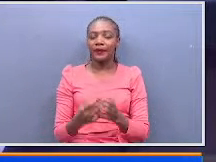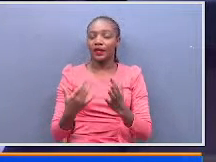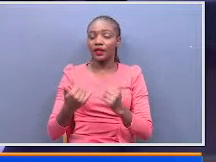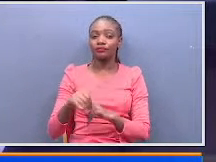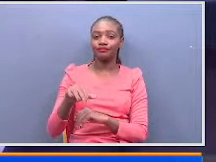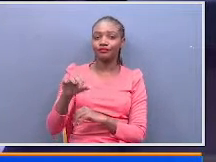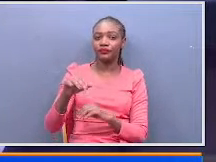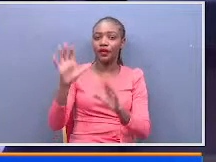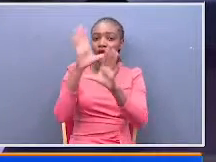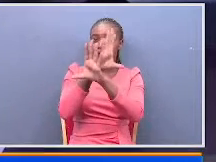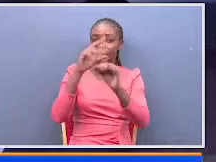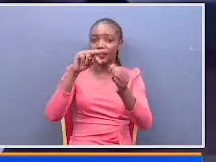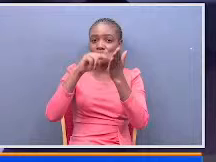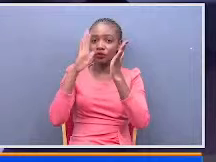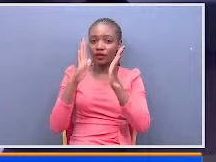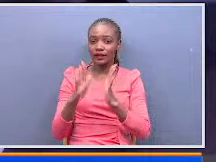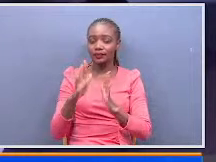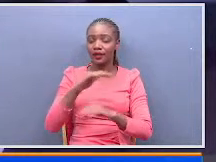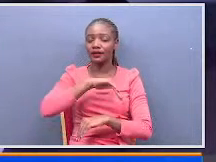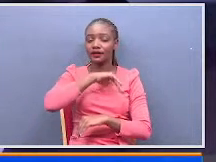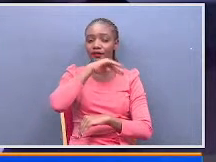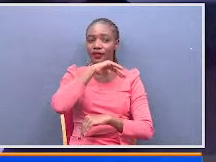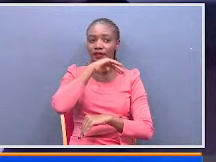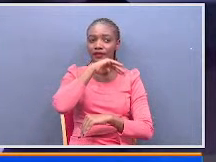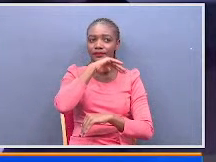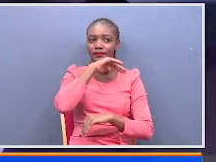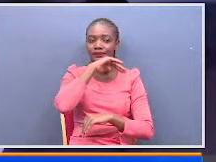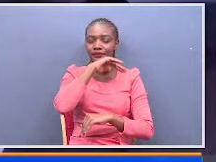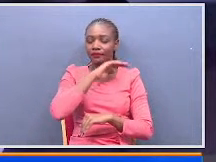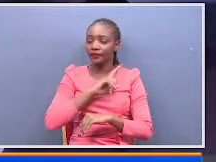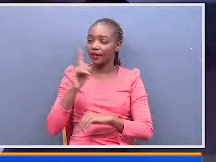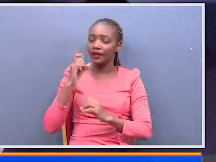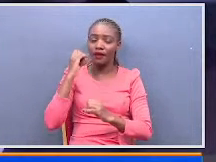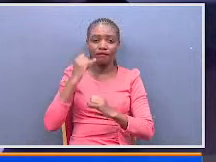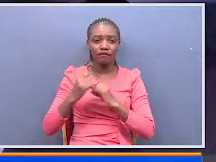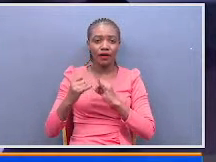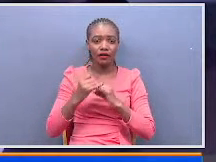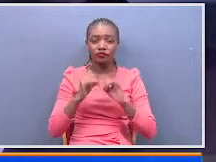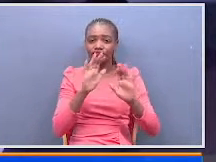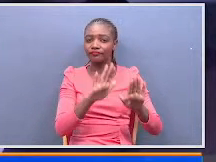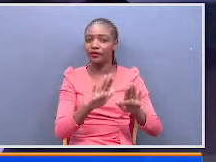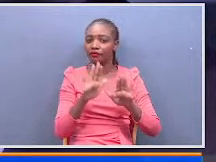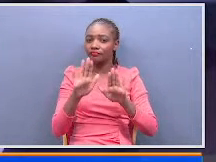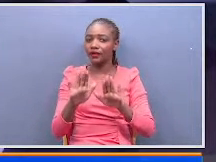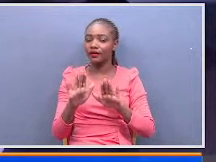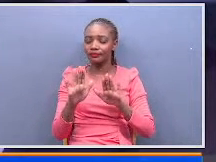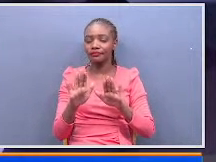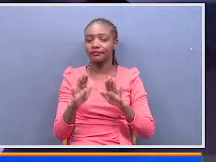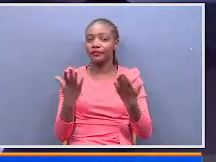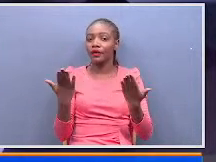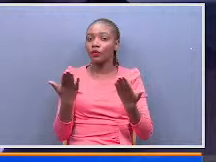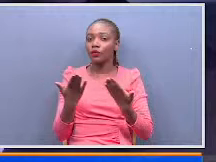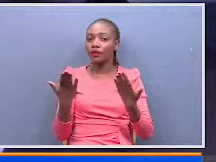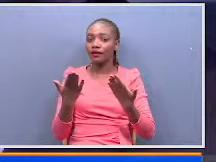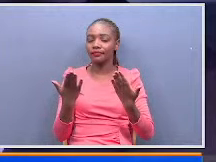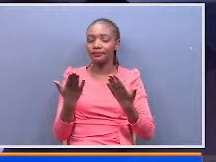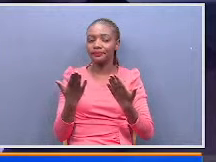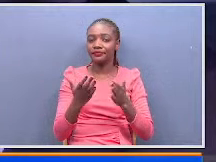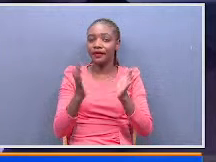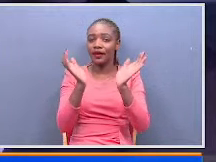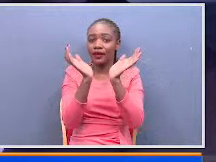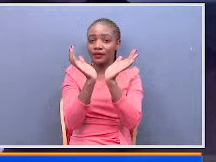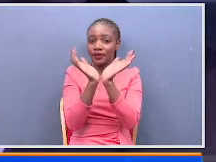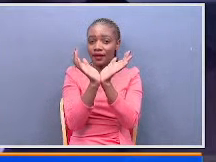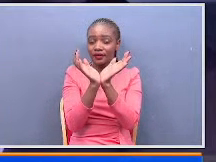Coalition presidential candidate Raila Odinga made his final pitch to voters at the Moi International